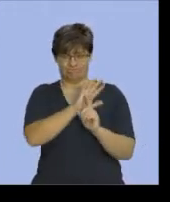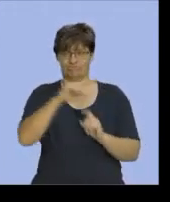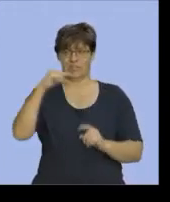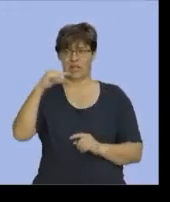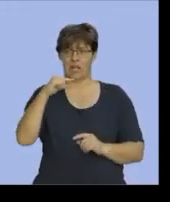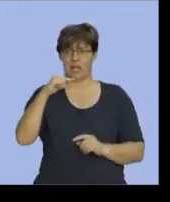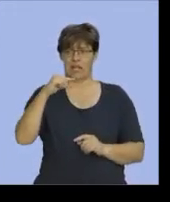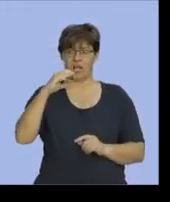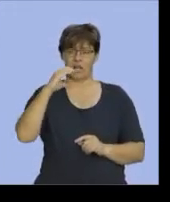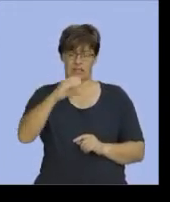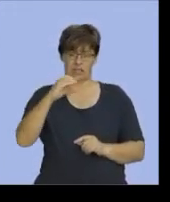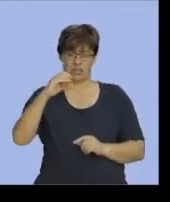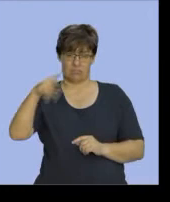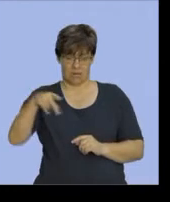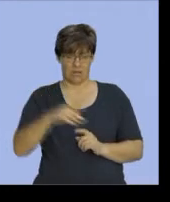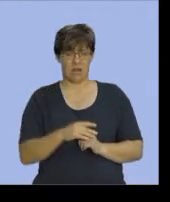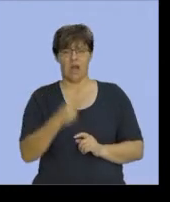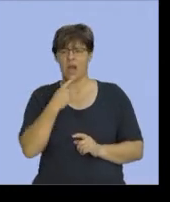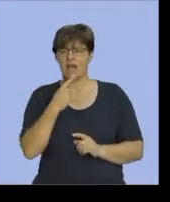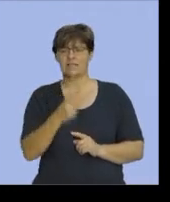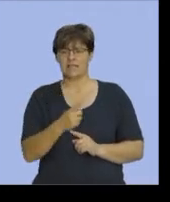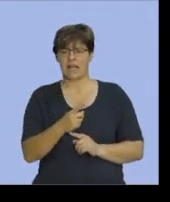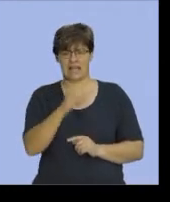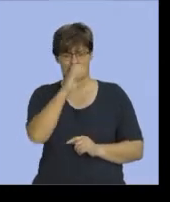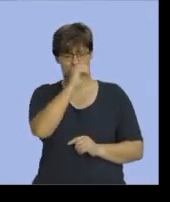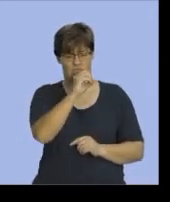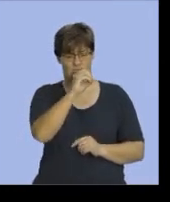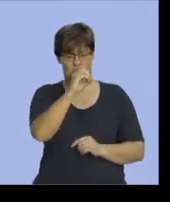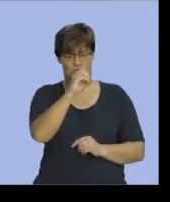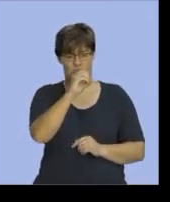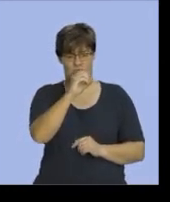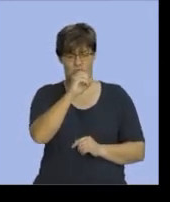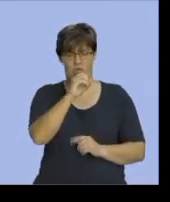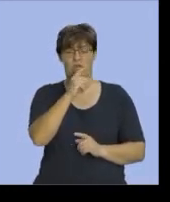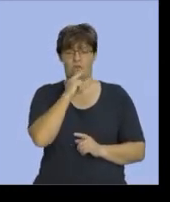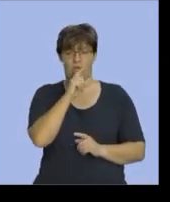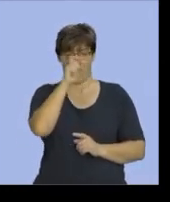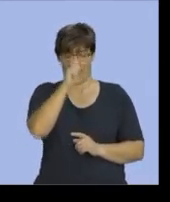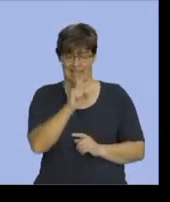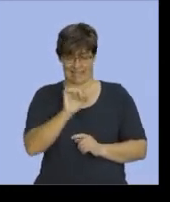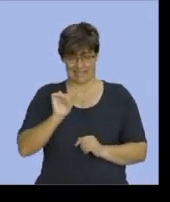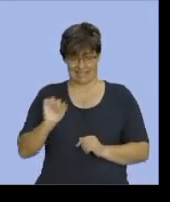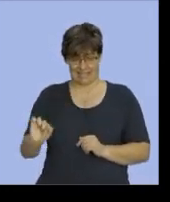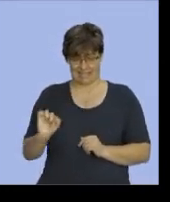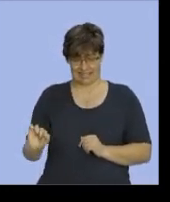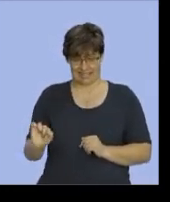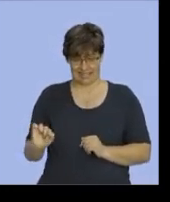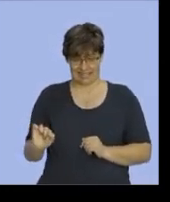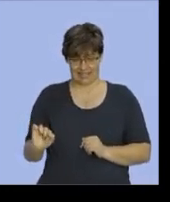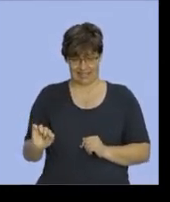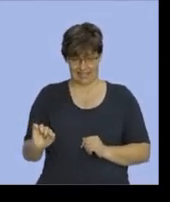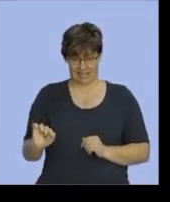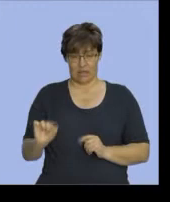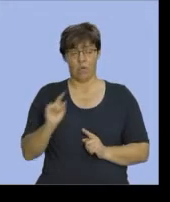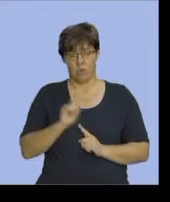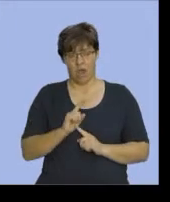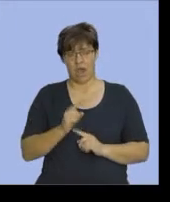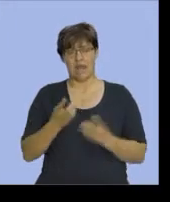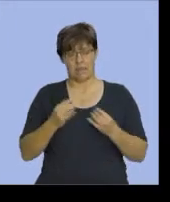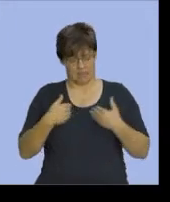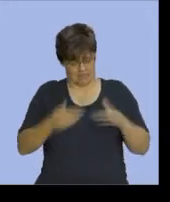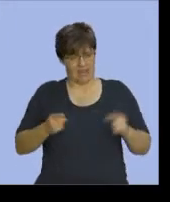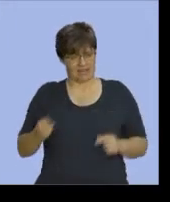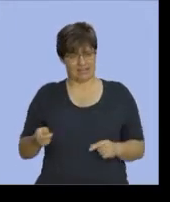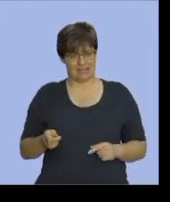I want to plot this as it is 0, so the first 0 is for the x-axis, right? Because that's where the